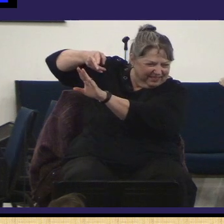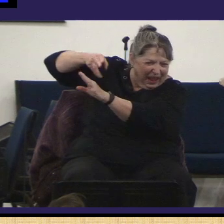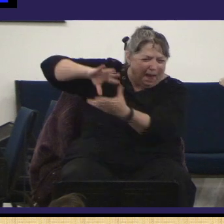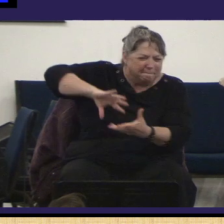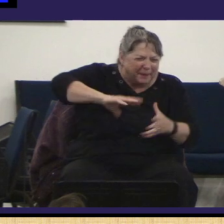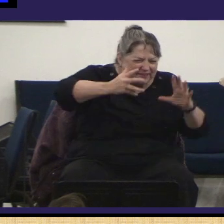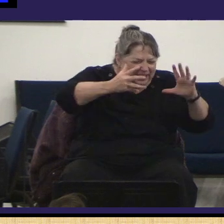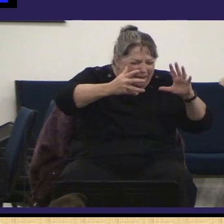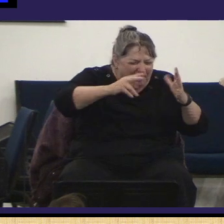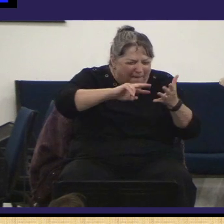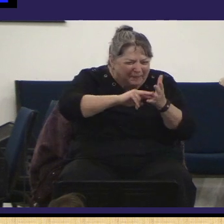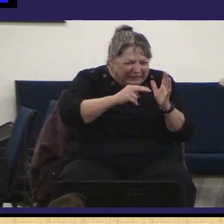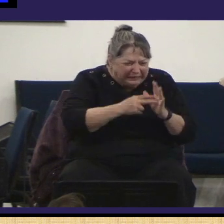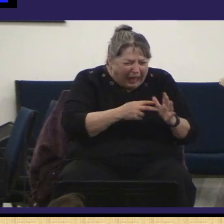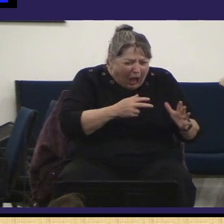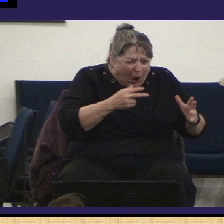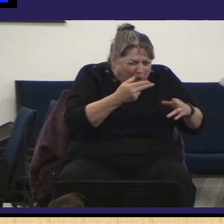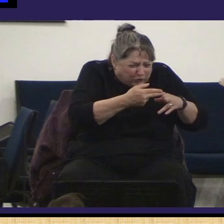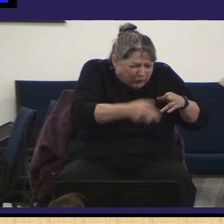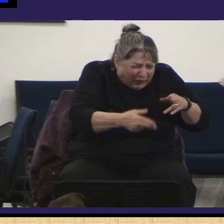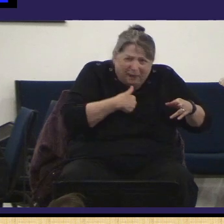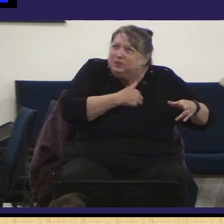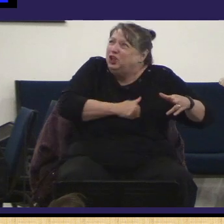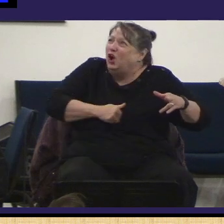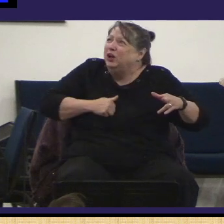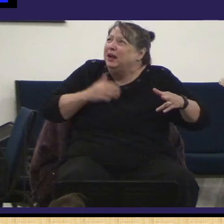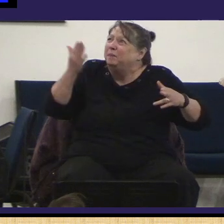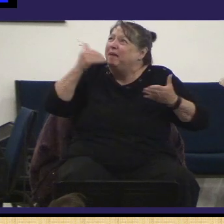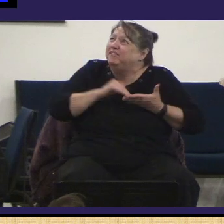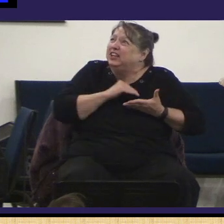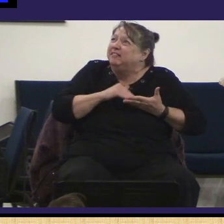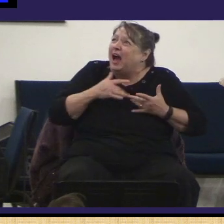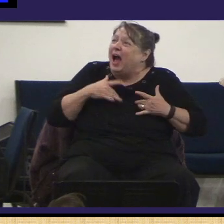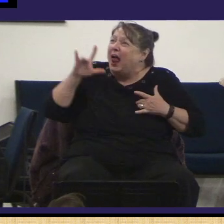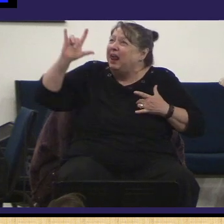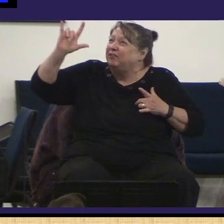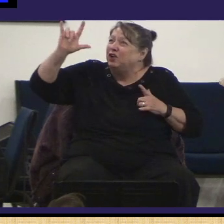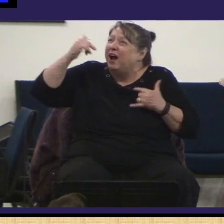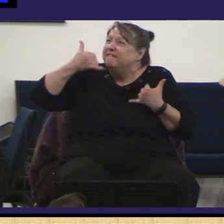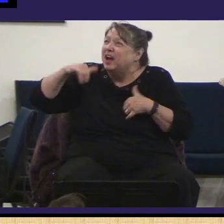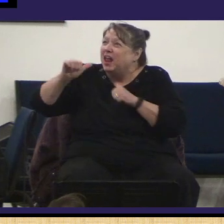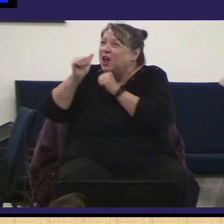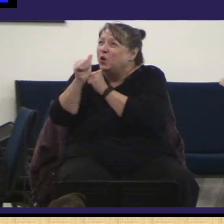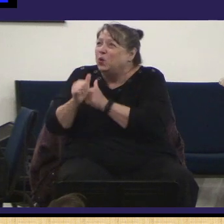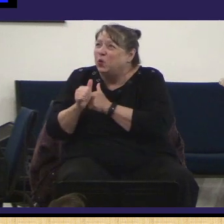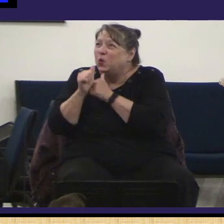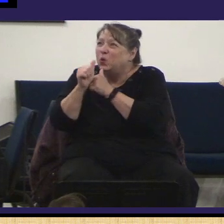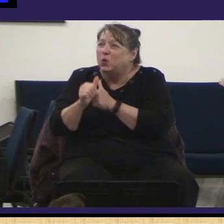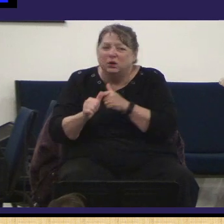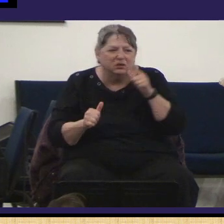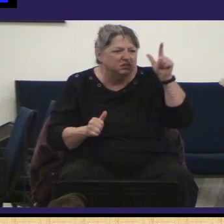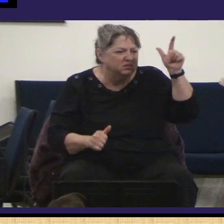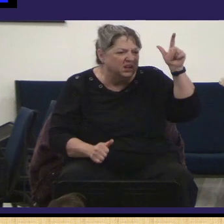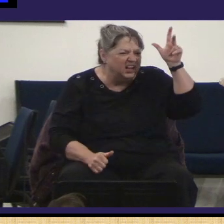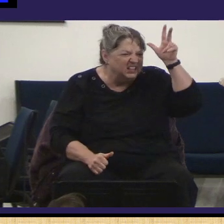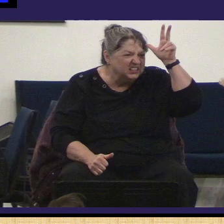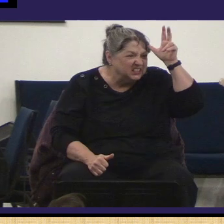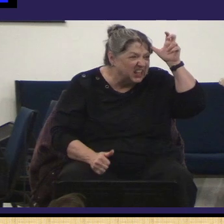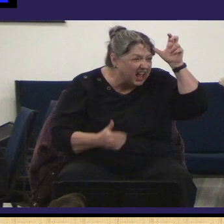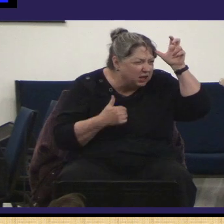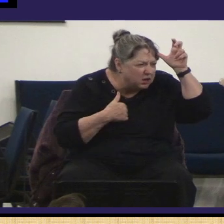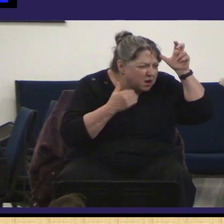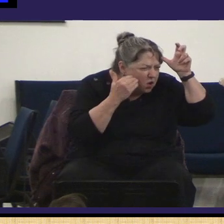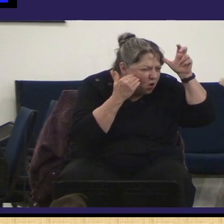We need to know who we are. I want you to know who knows. You know who knows who you are? Satan, the devil, knows who you